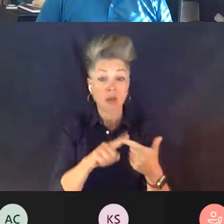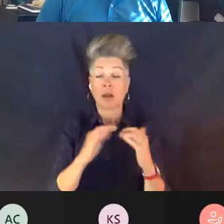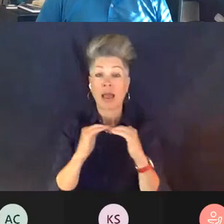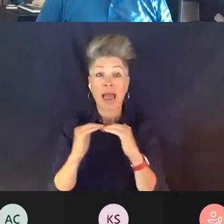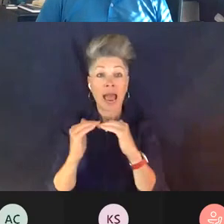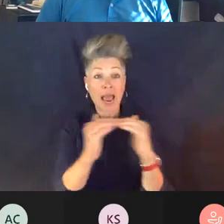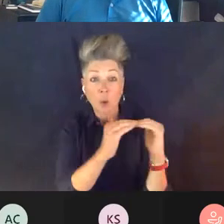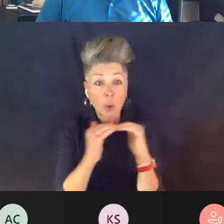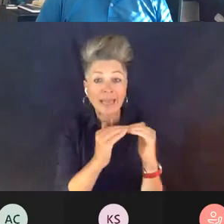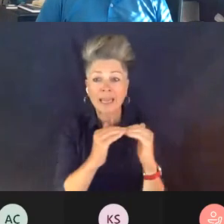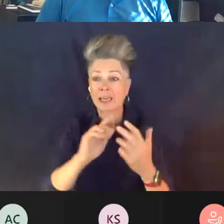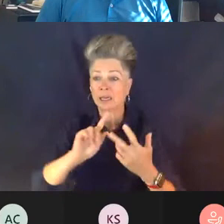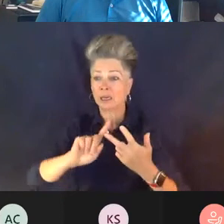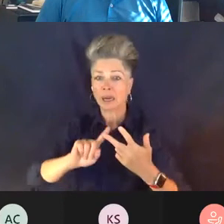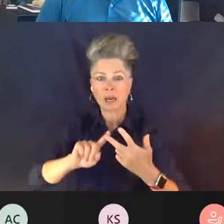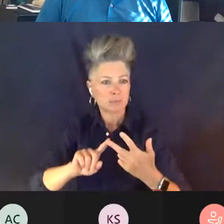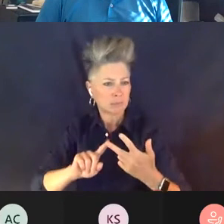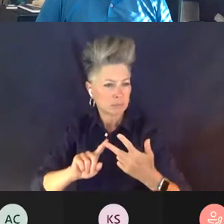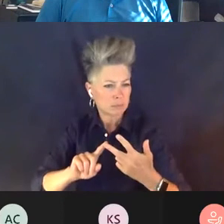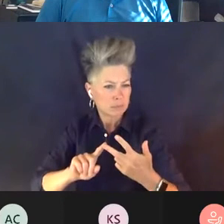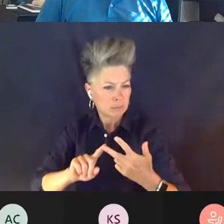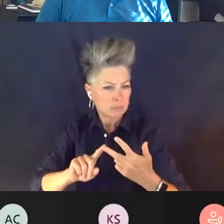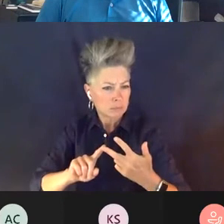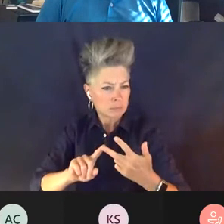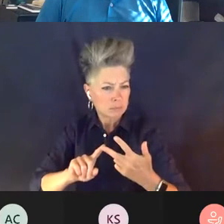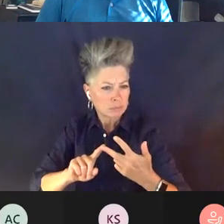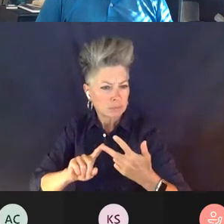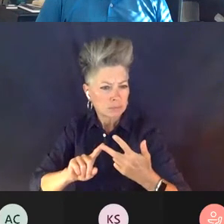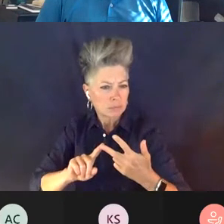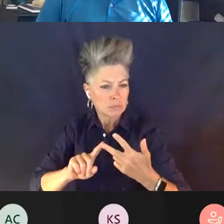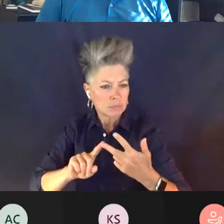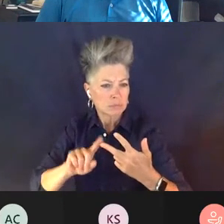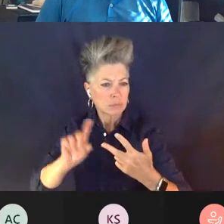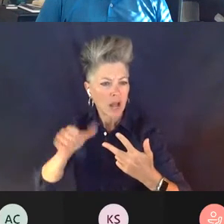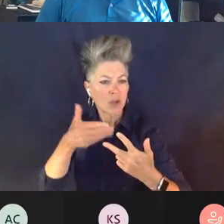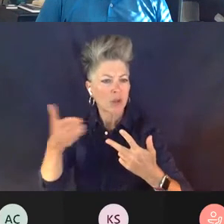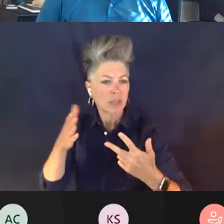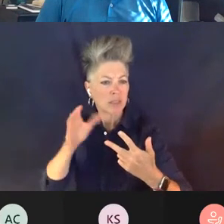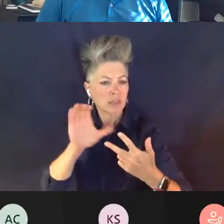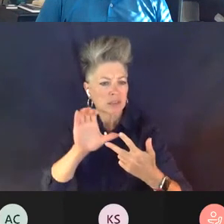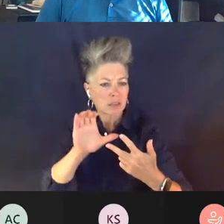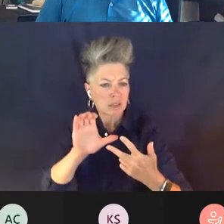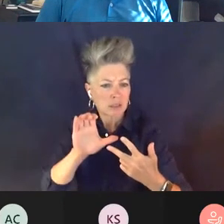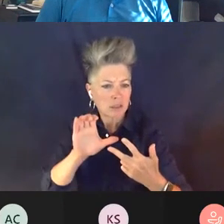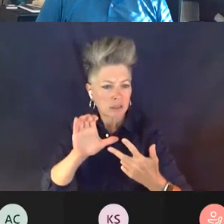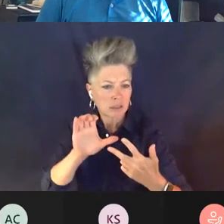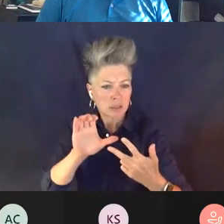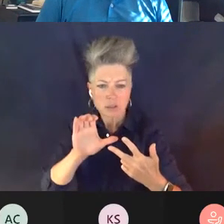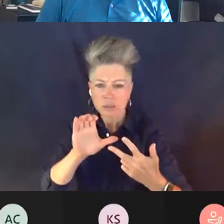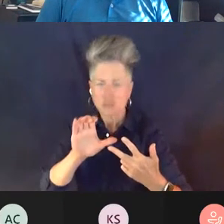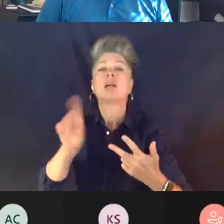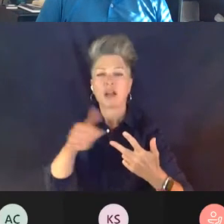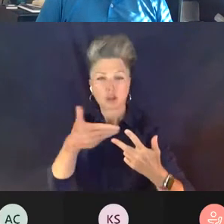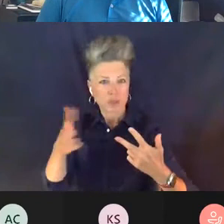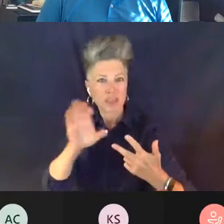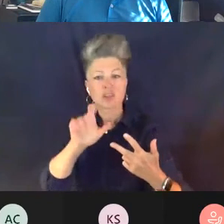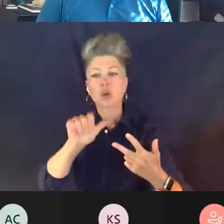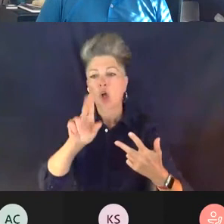mentioned. I mean, there's studies that show it raises land values in neighborhoods where there's protected bike lanes